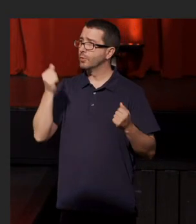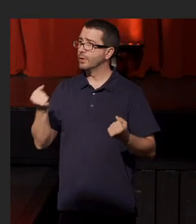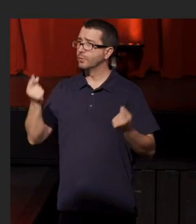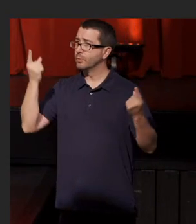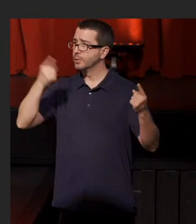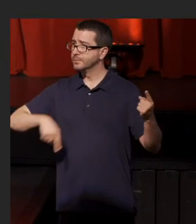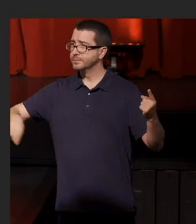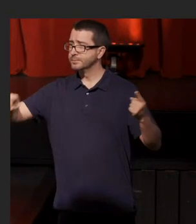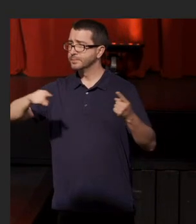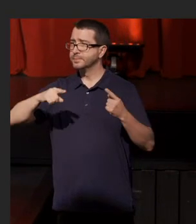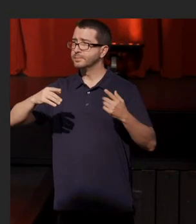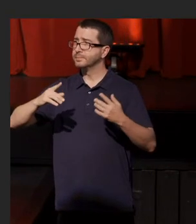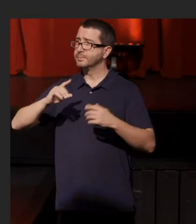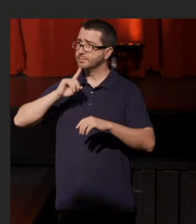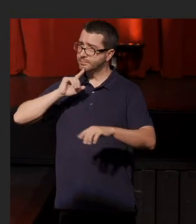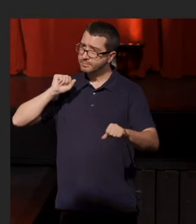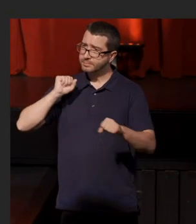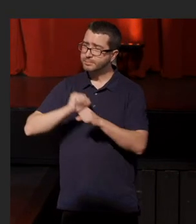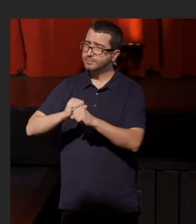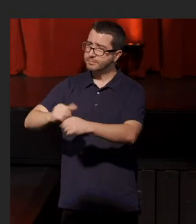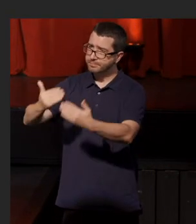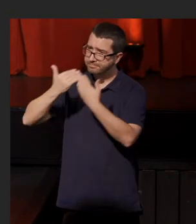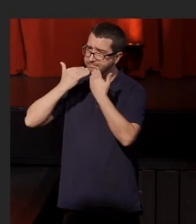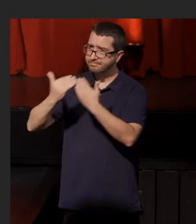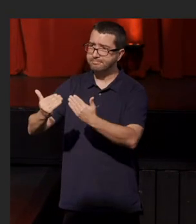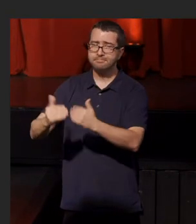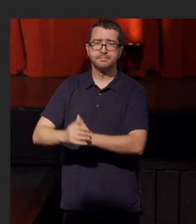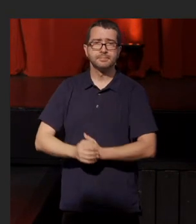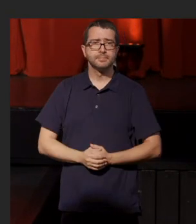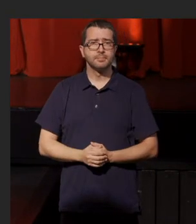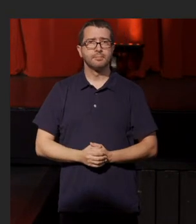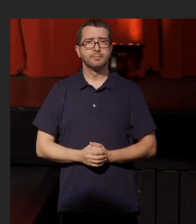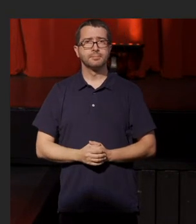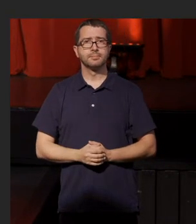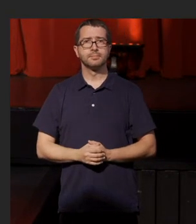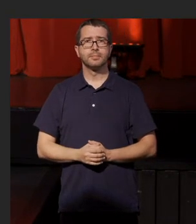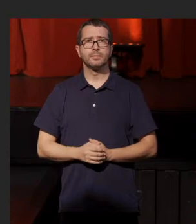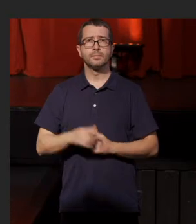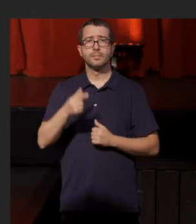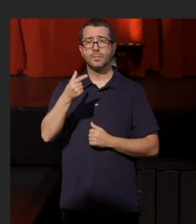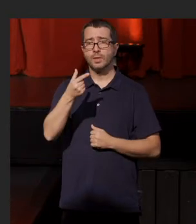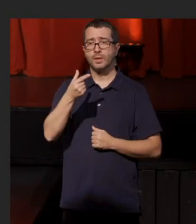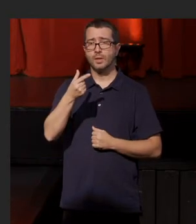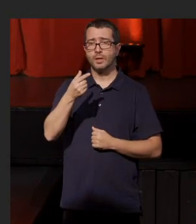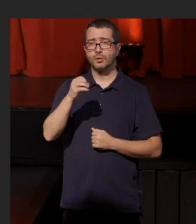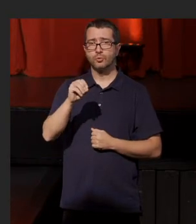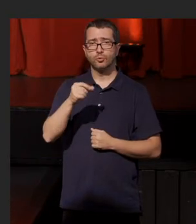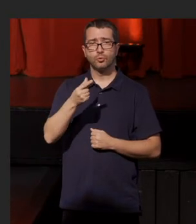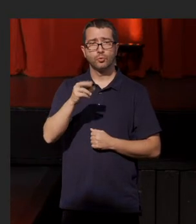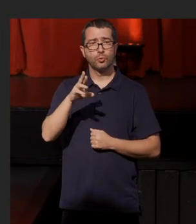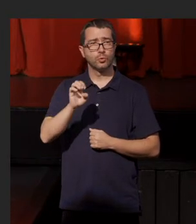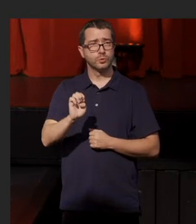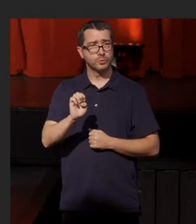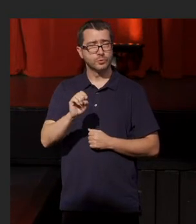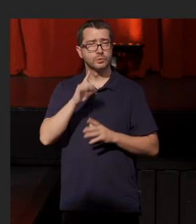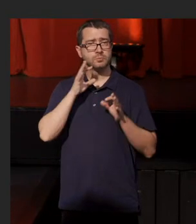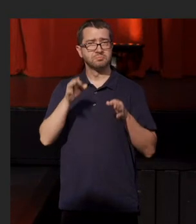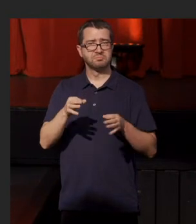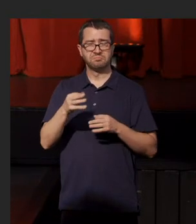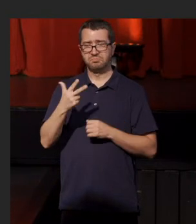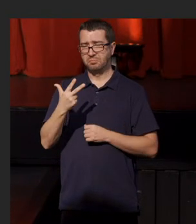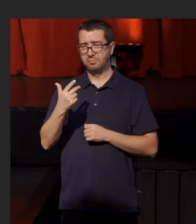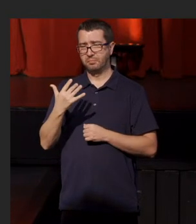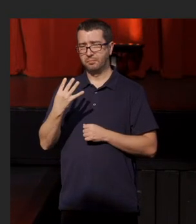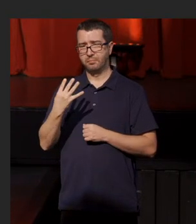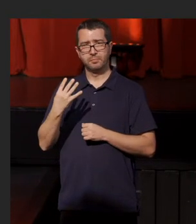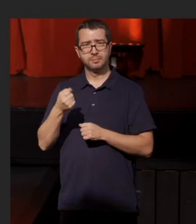a very sincere thank you. George decided now 3 or 4 years ago that,